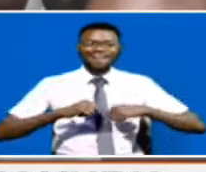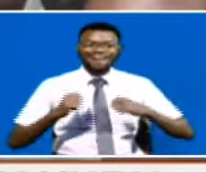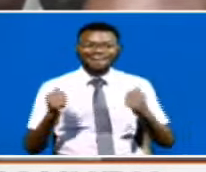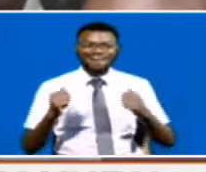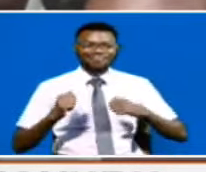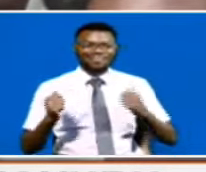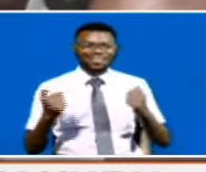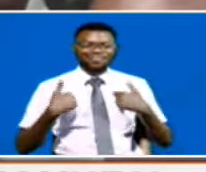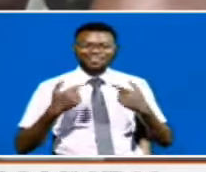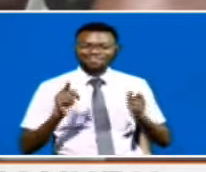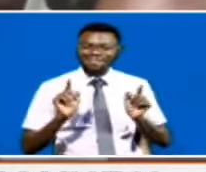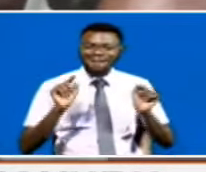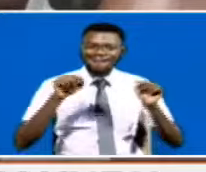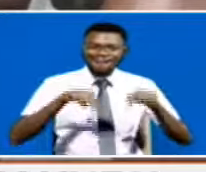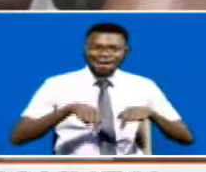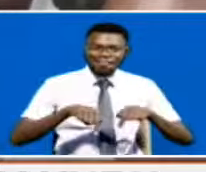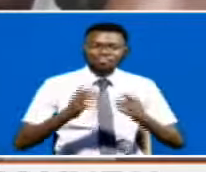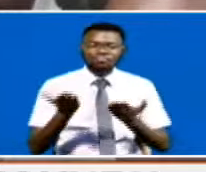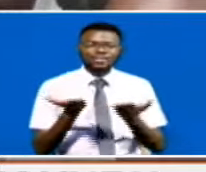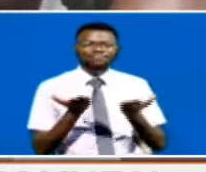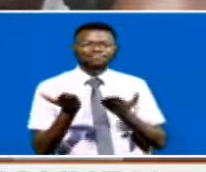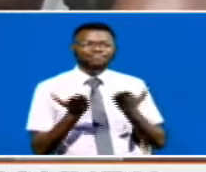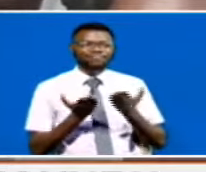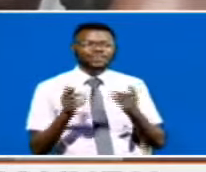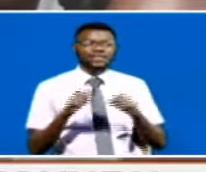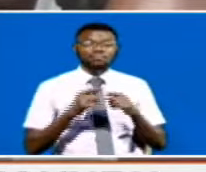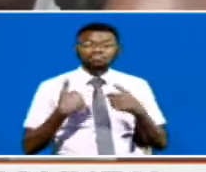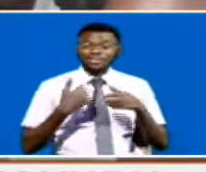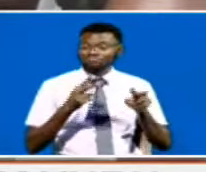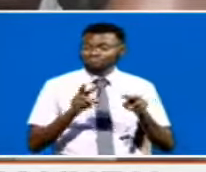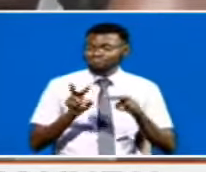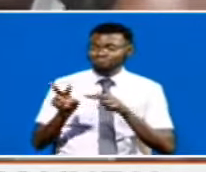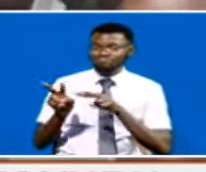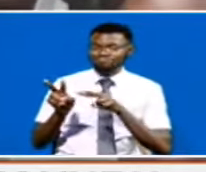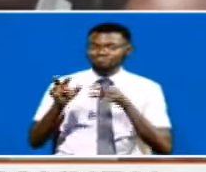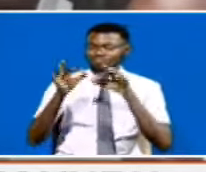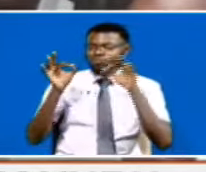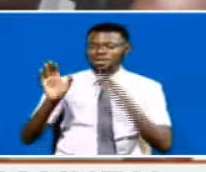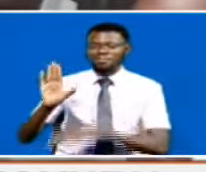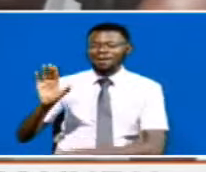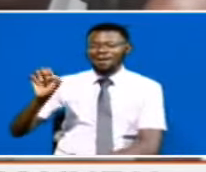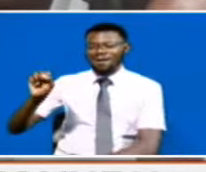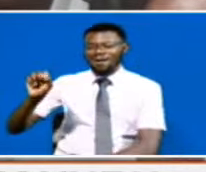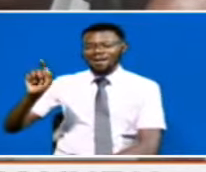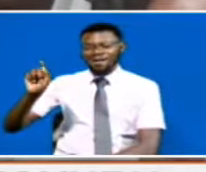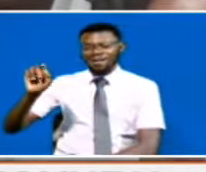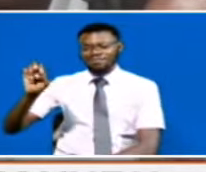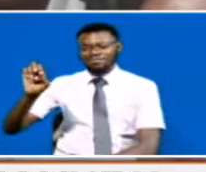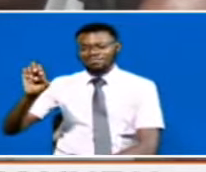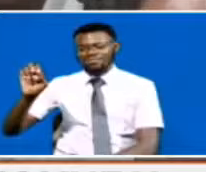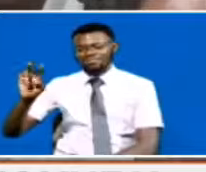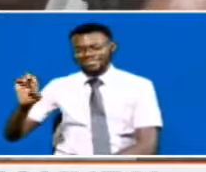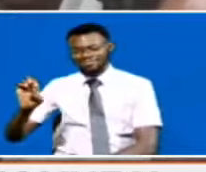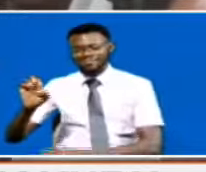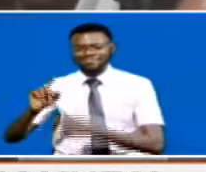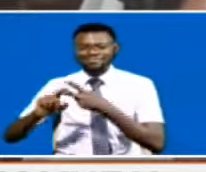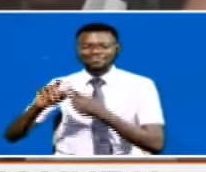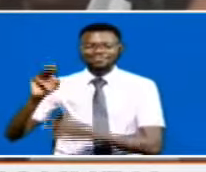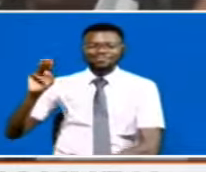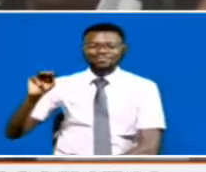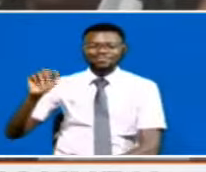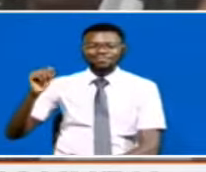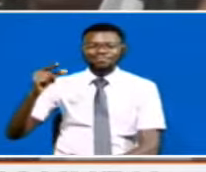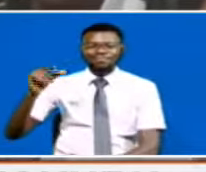katika kikao hiki na sana sana kushuhudia hii harusi ya Steve na Maggie. Maggie ndiye nimekuwa